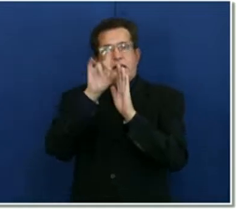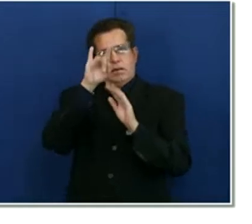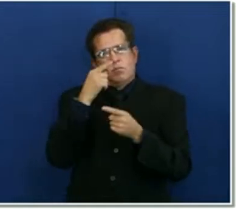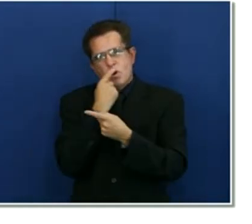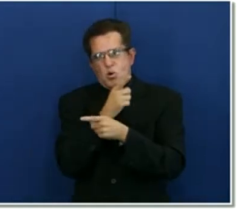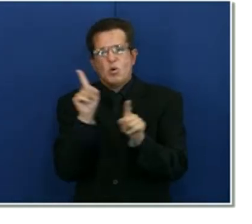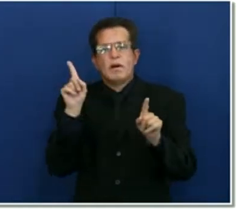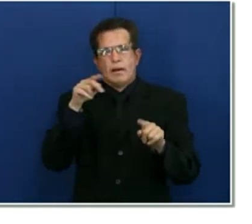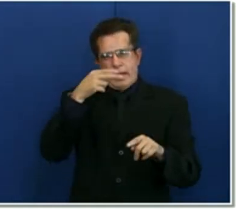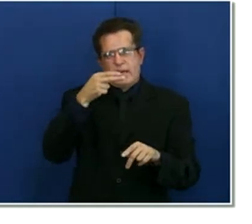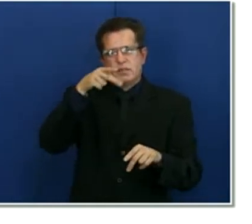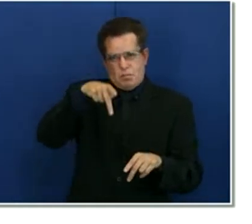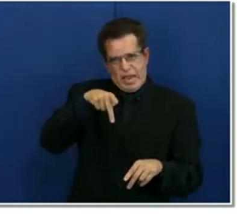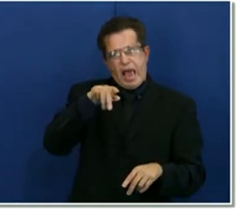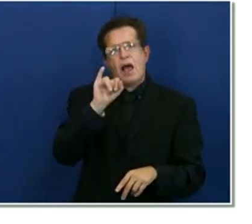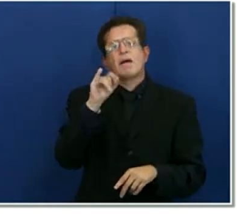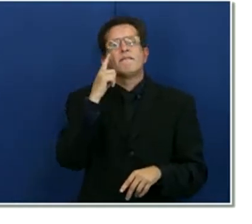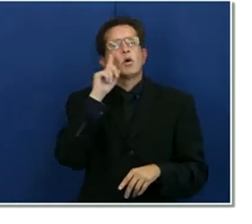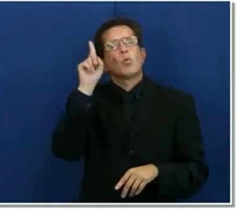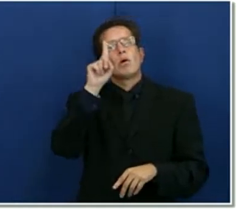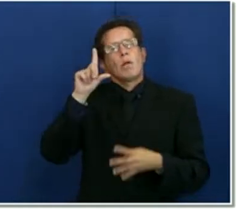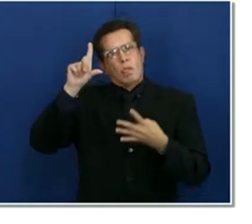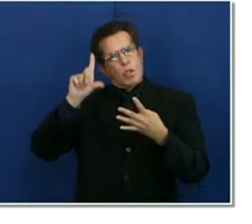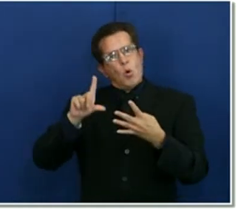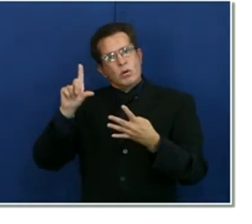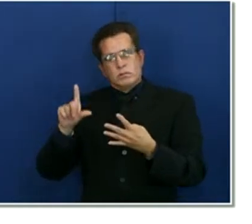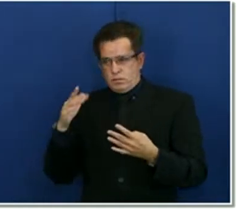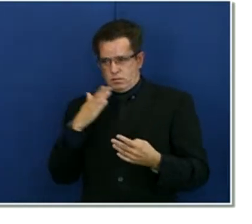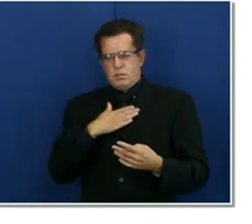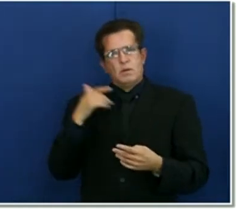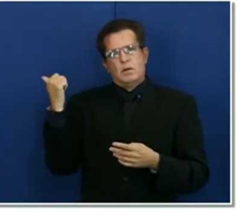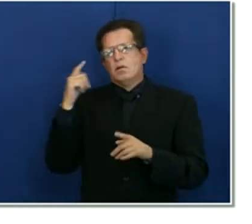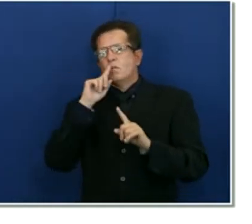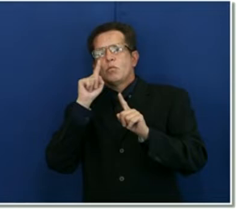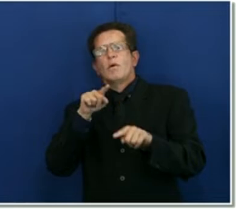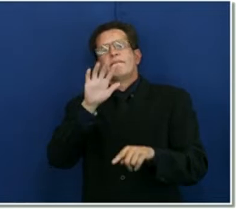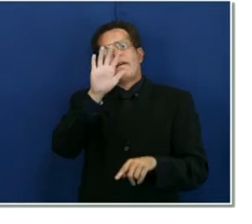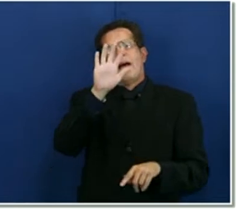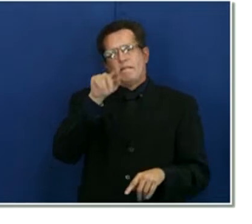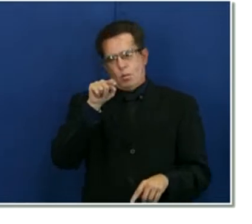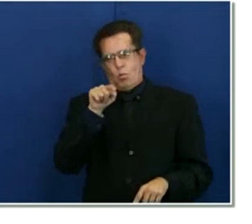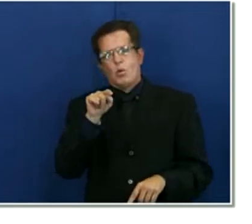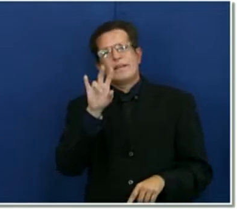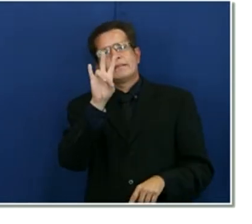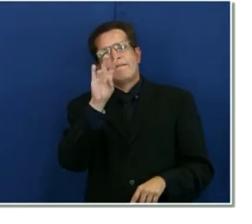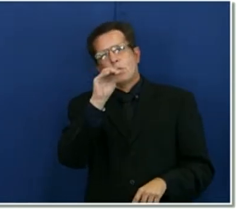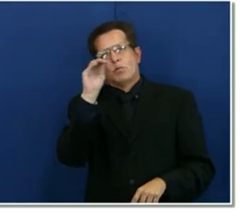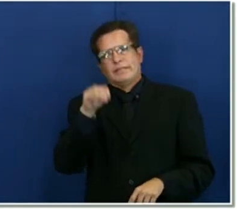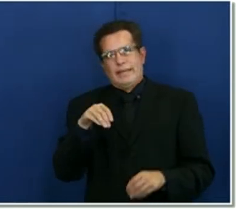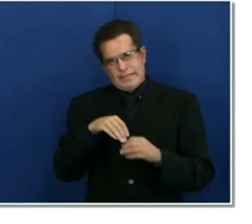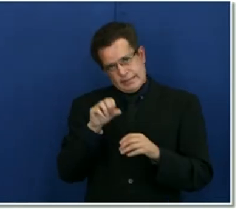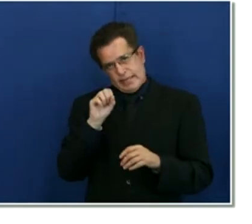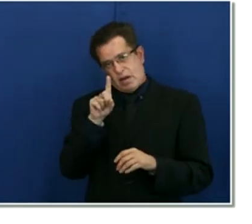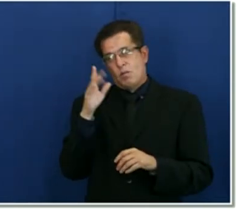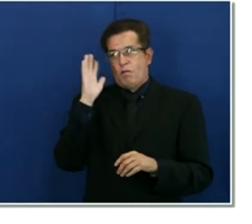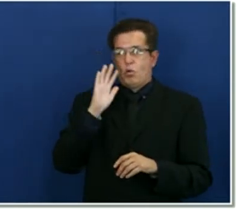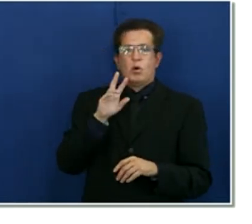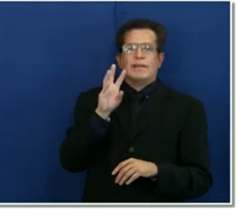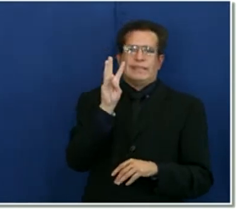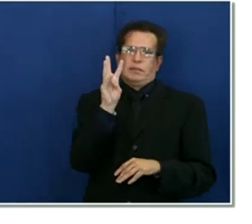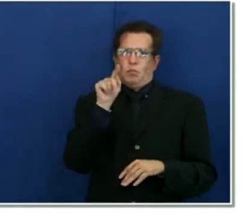for the lowest healthy communities at 5.7% for San Diego, which is decreased from